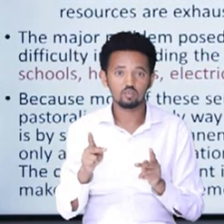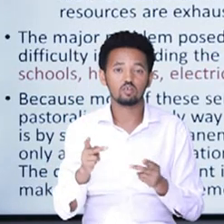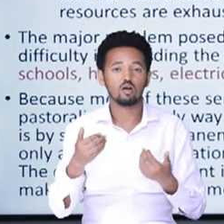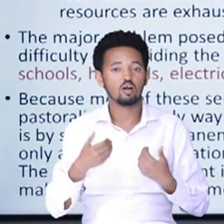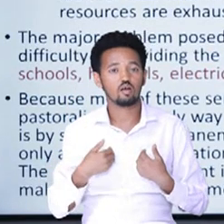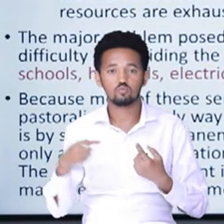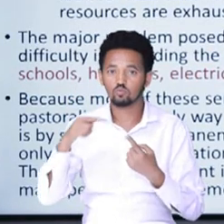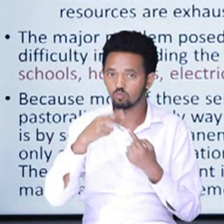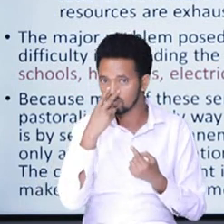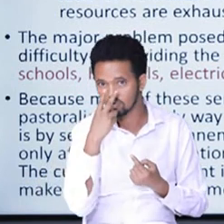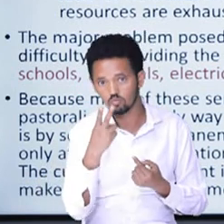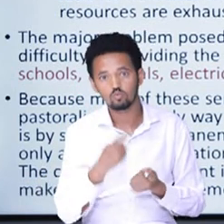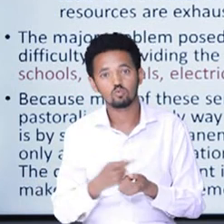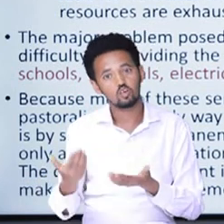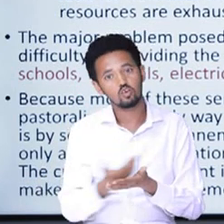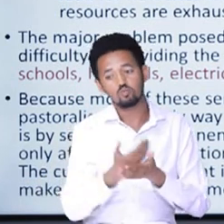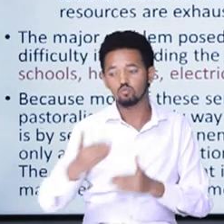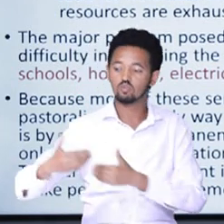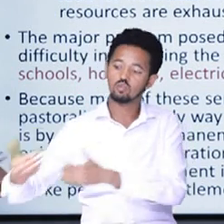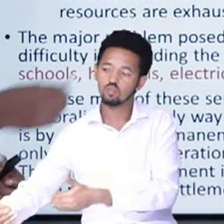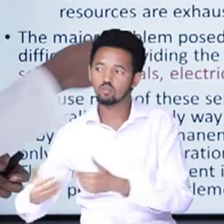look for their new sites for